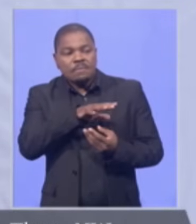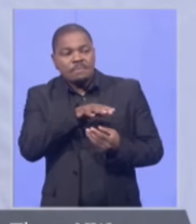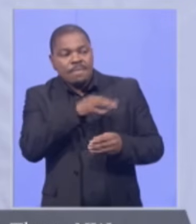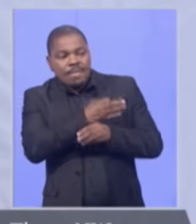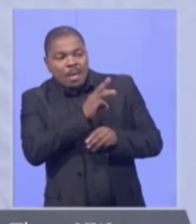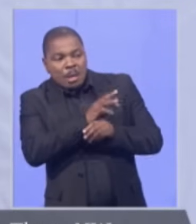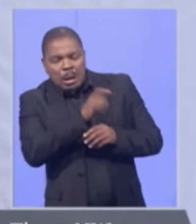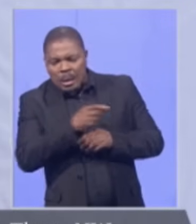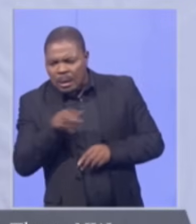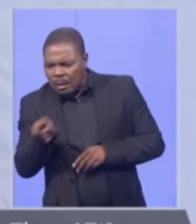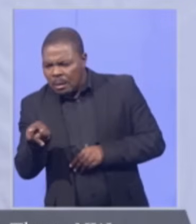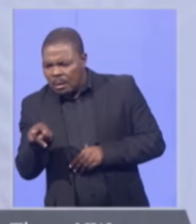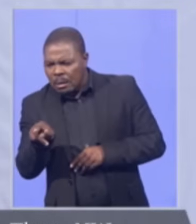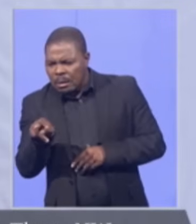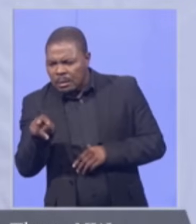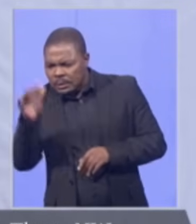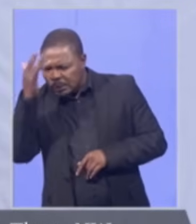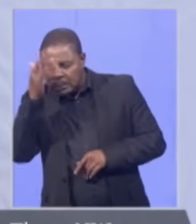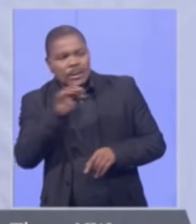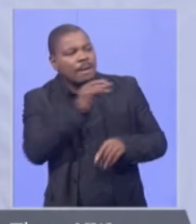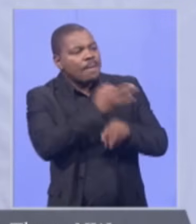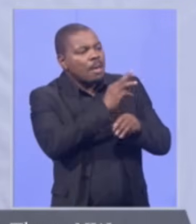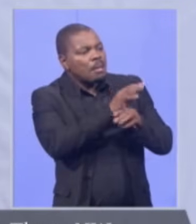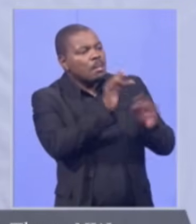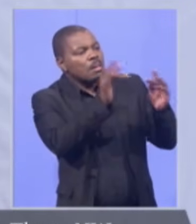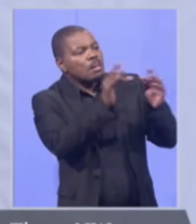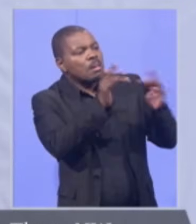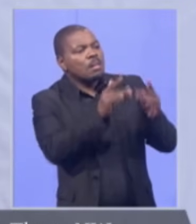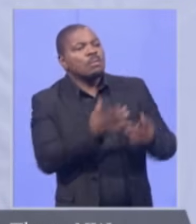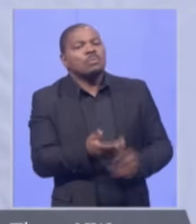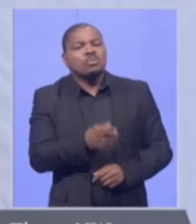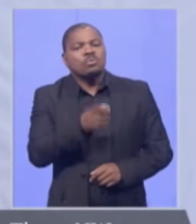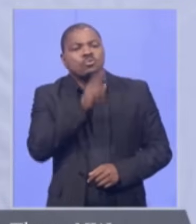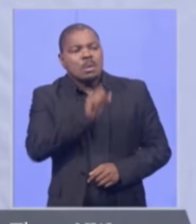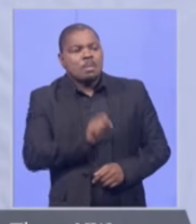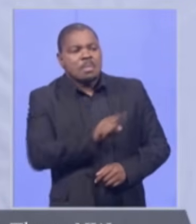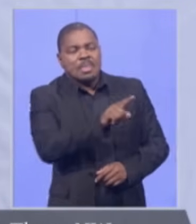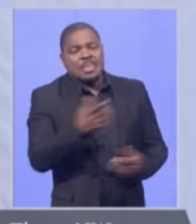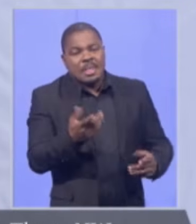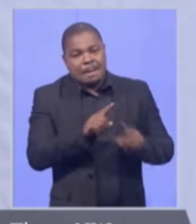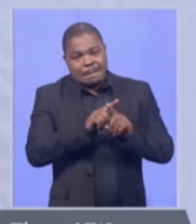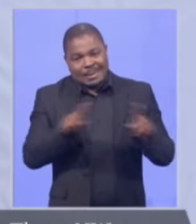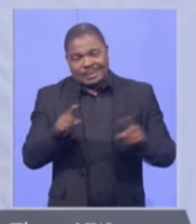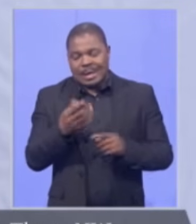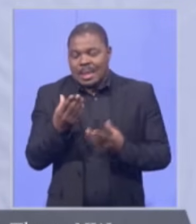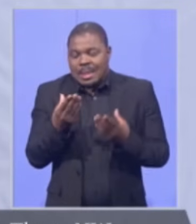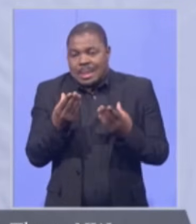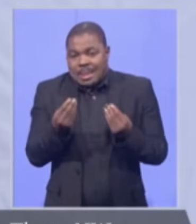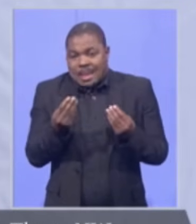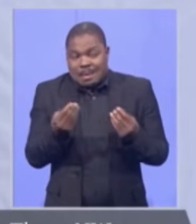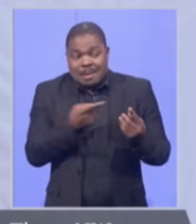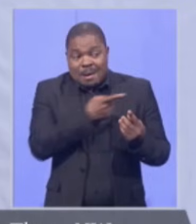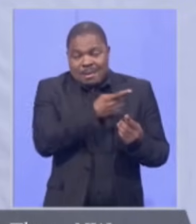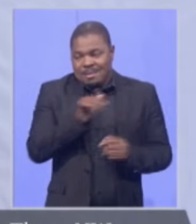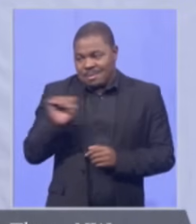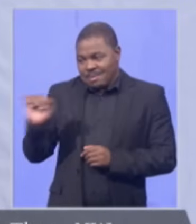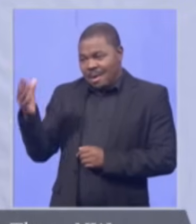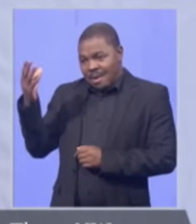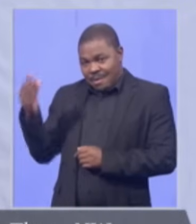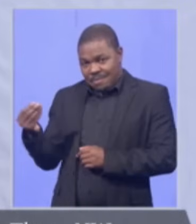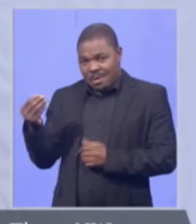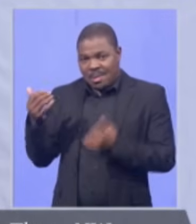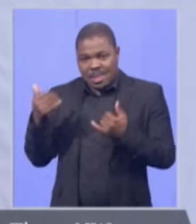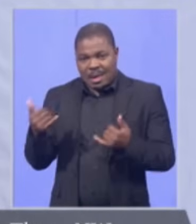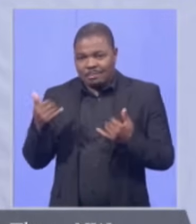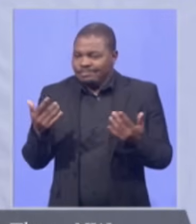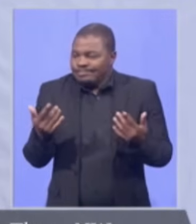bontsha bolwetse mo letsatsing la Labotlhano ka go dirisa yalo SASEMS, mme ka maswabi dinomoro tse eleng gore di neelana ka ko mo sebakeng sa gone yanong